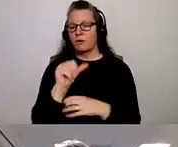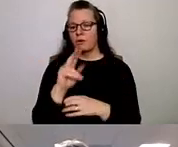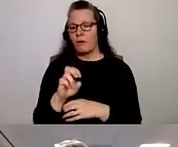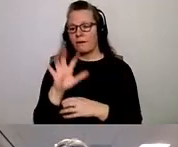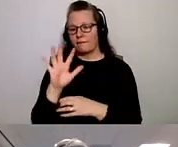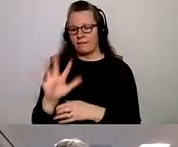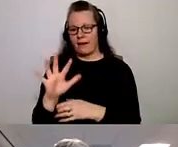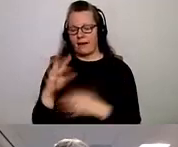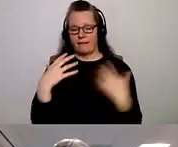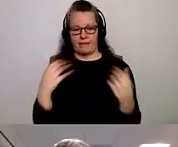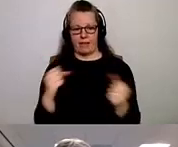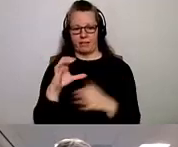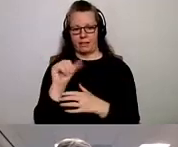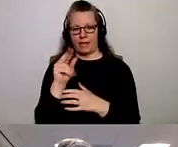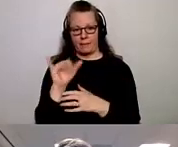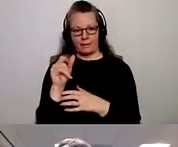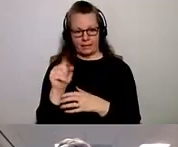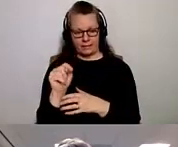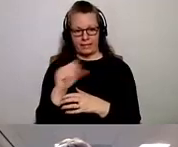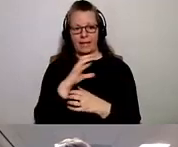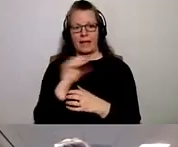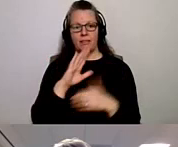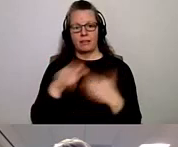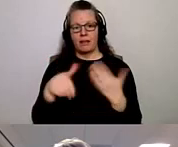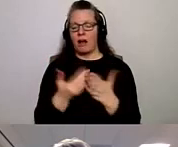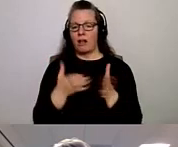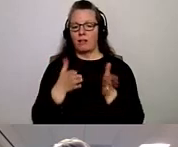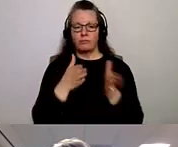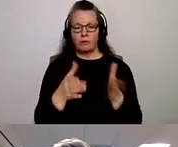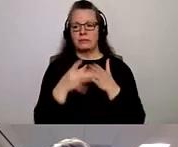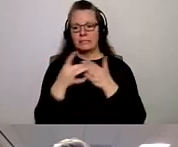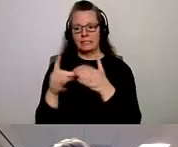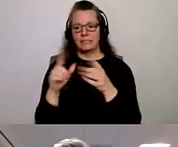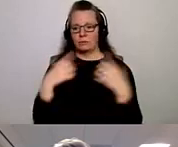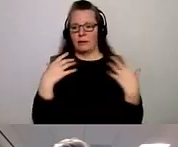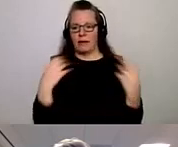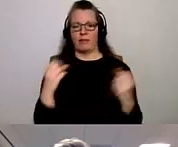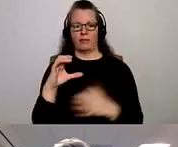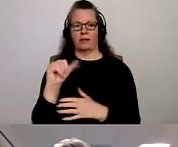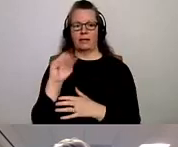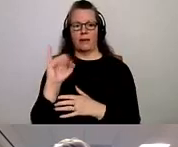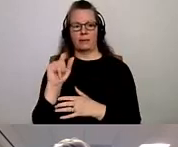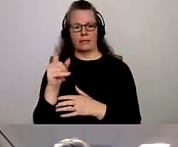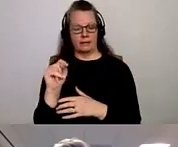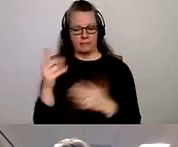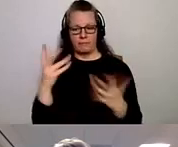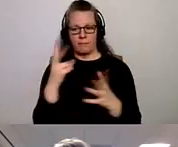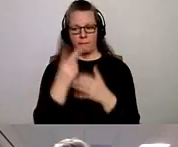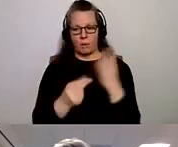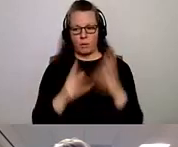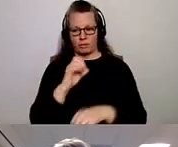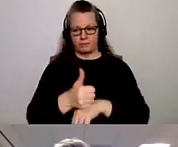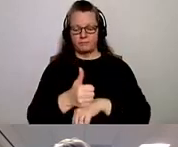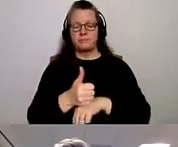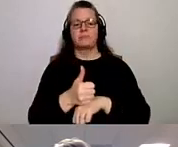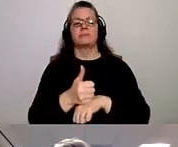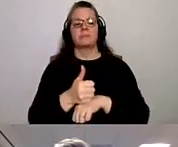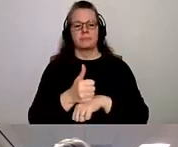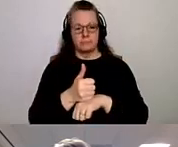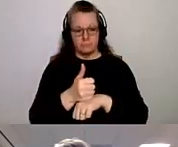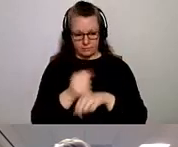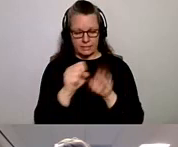Cabinet and the All Roads Lead to Health Cabinet have been created. We've brought state agencies